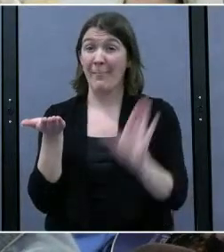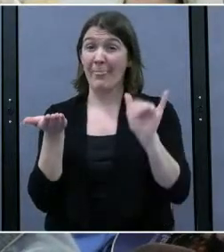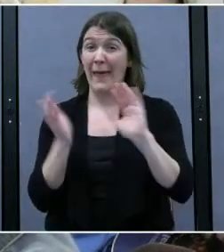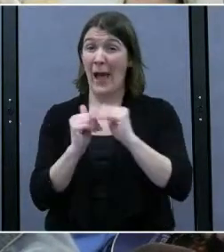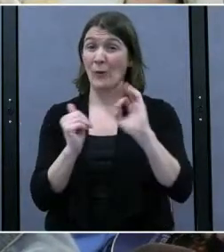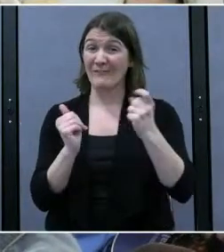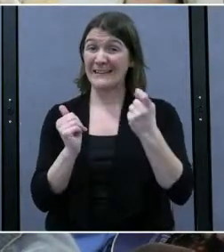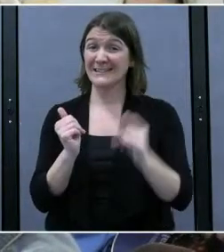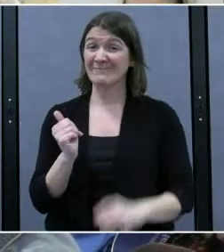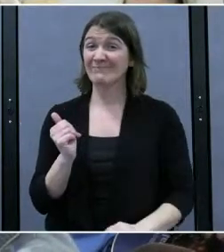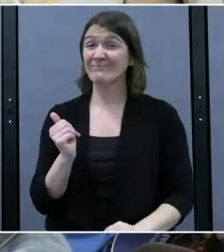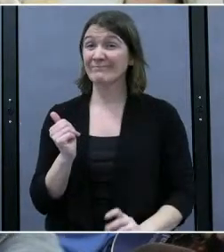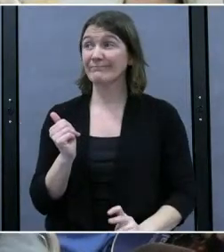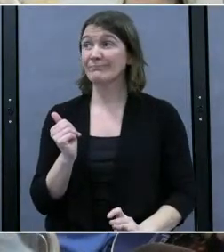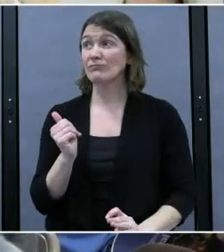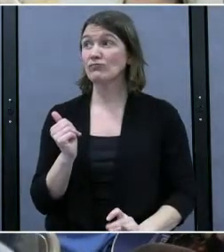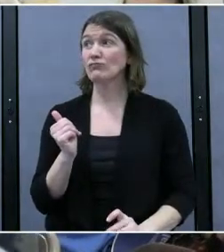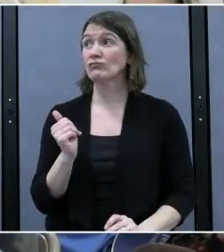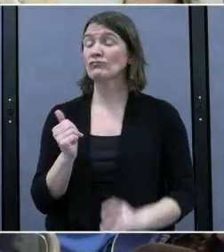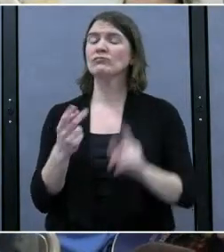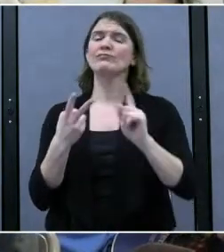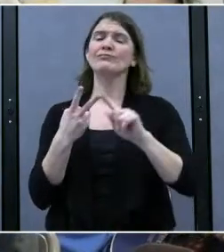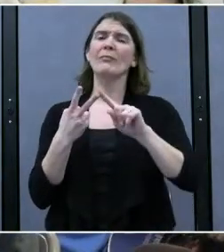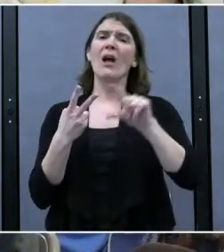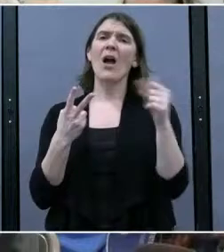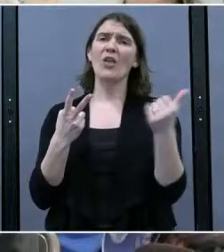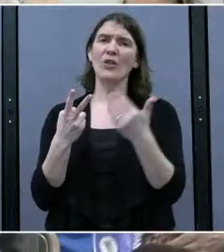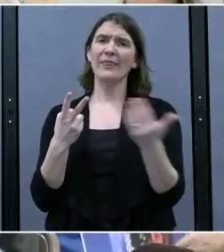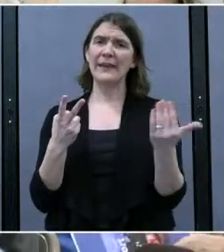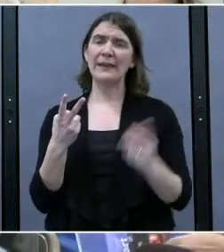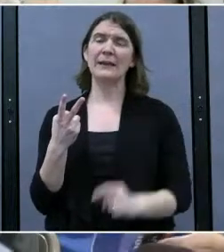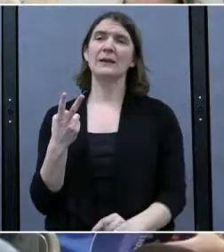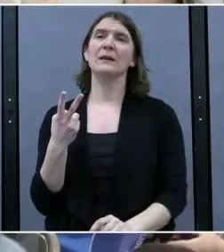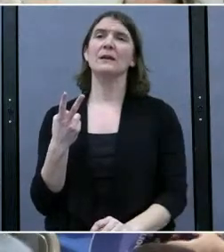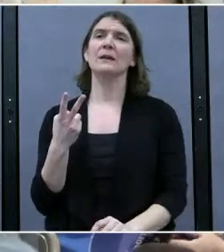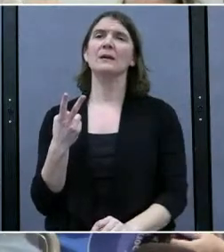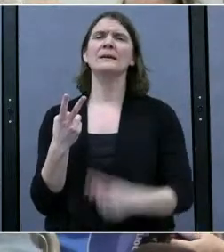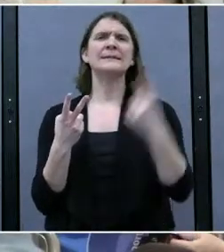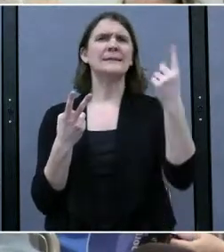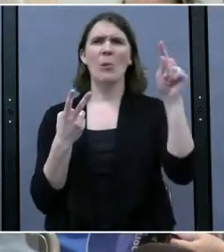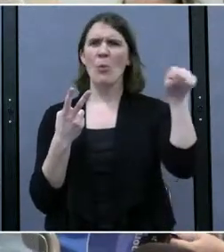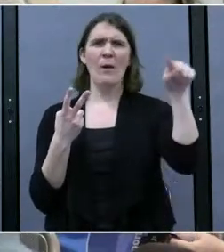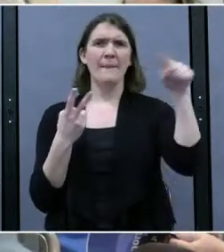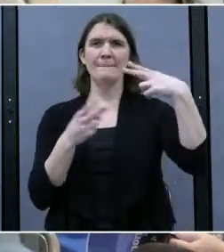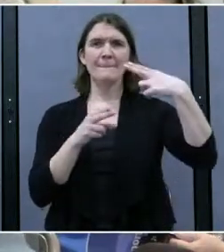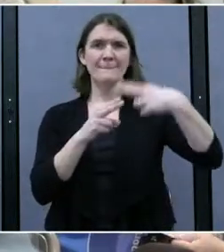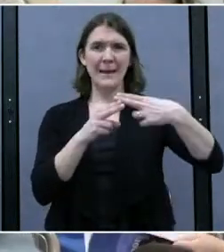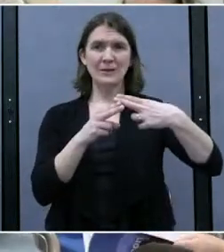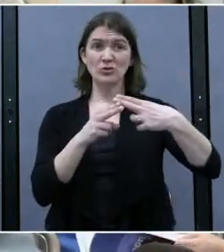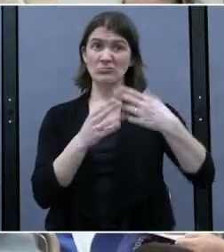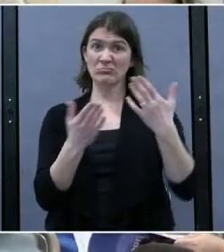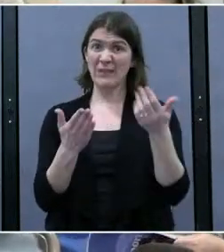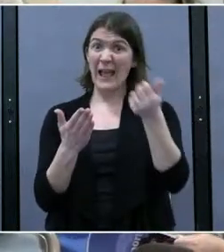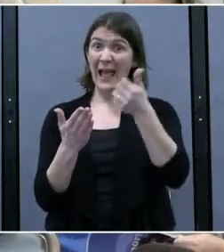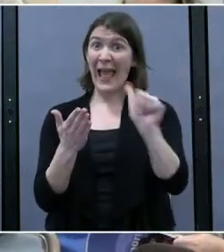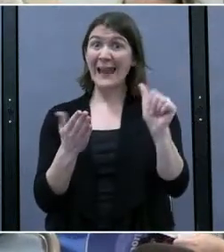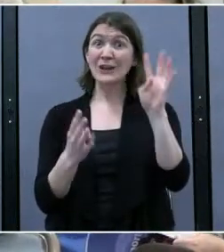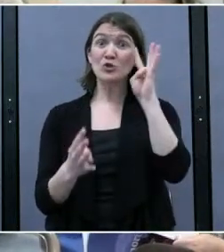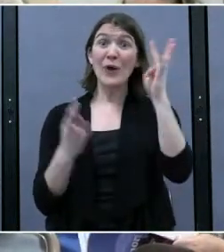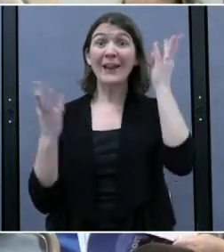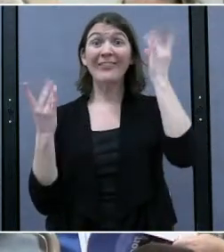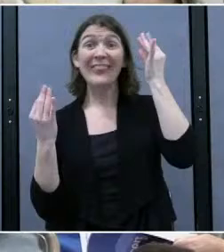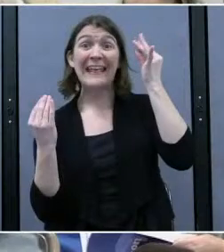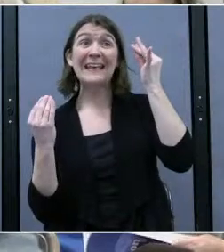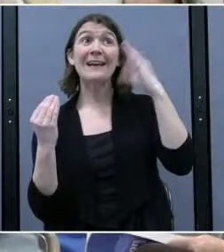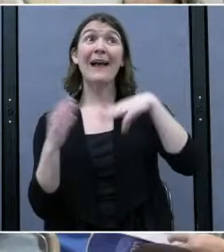fixed. The other thing was someone started off saying, has there been any creative